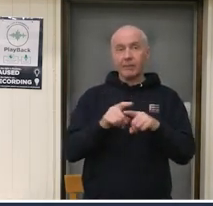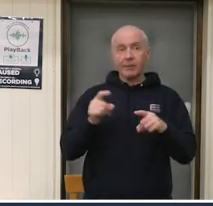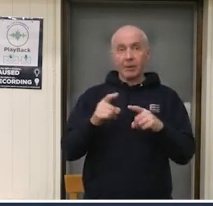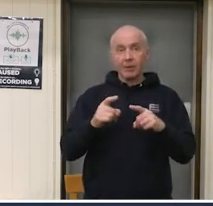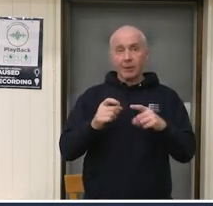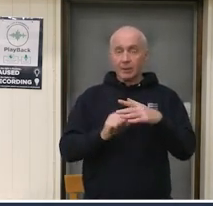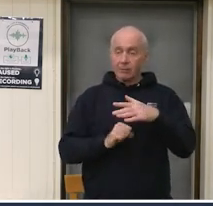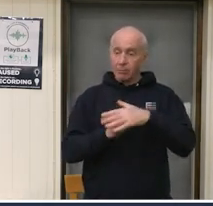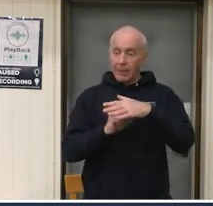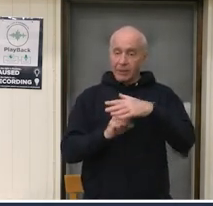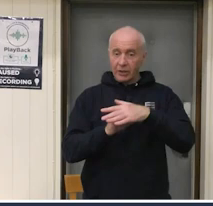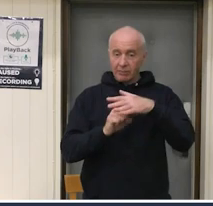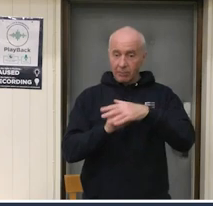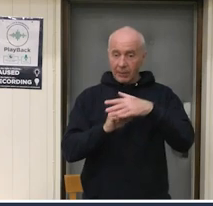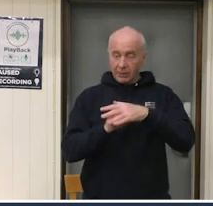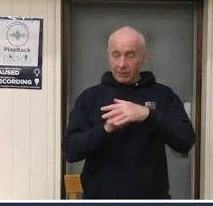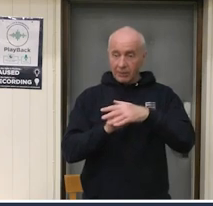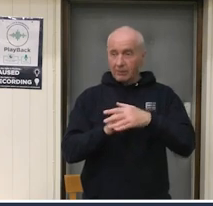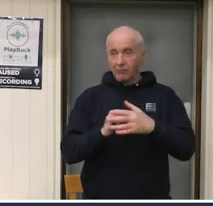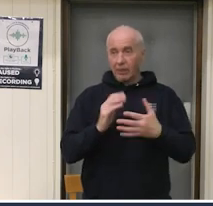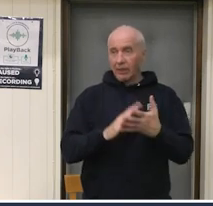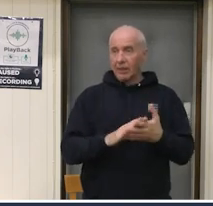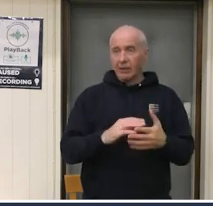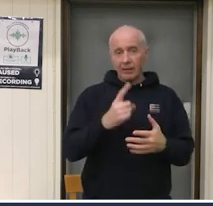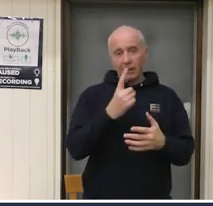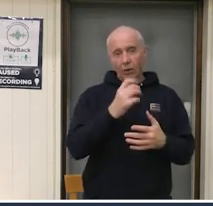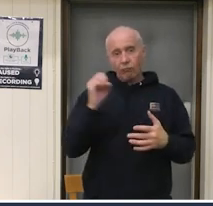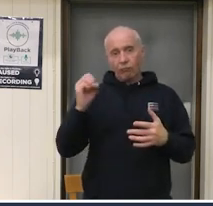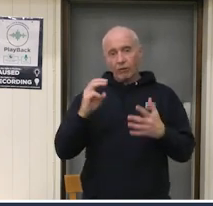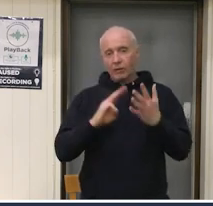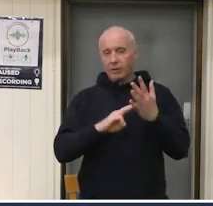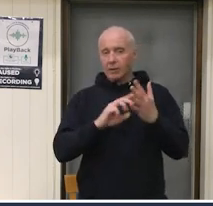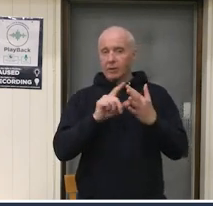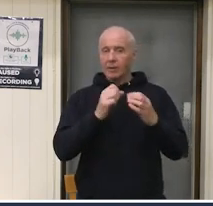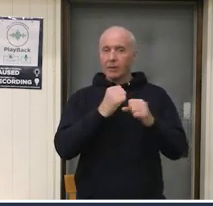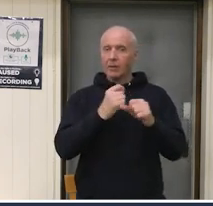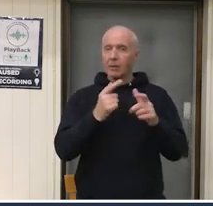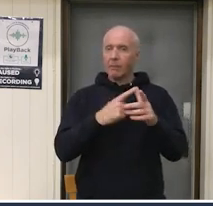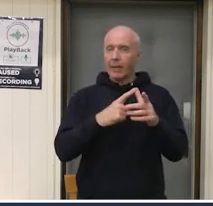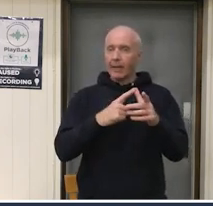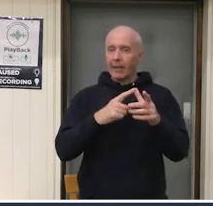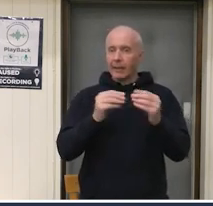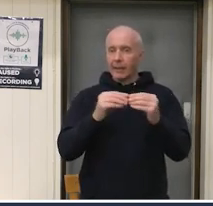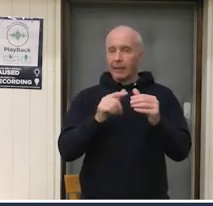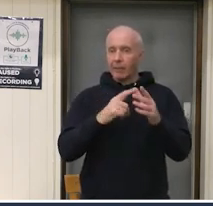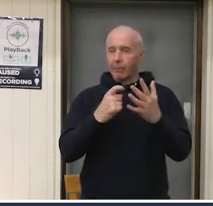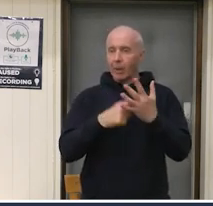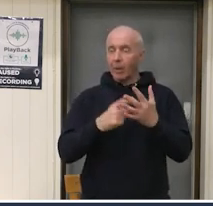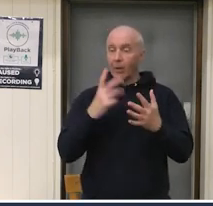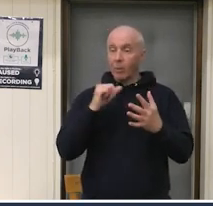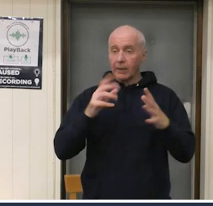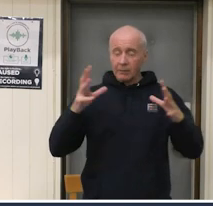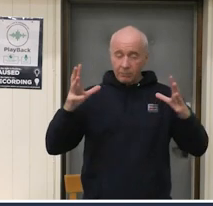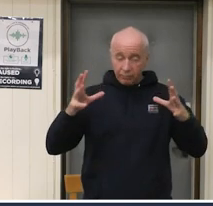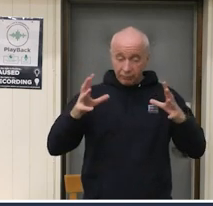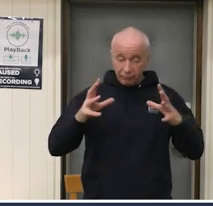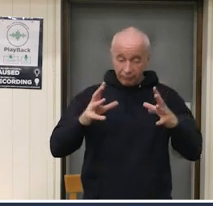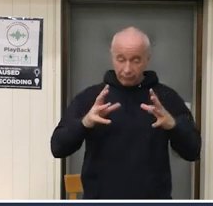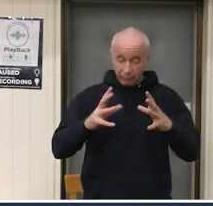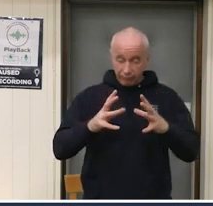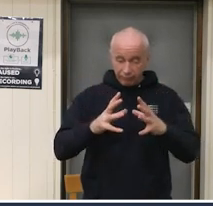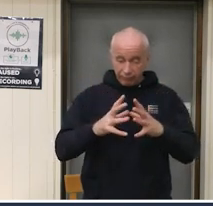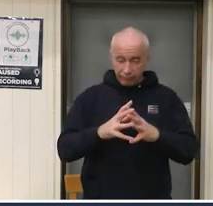on that capsule is kind of hundreds of megabar. But as you start to compress, you get pressure